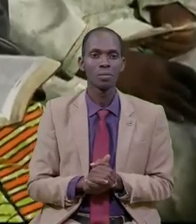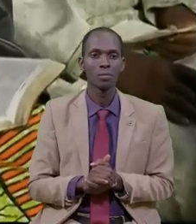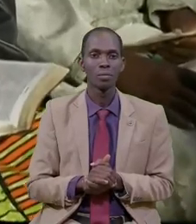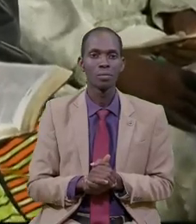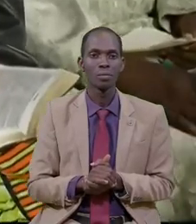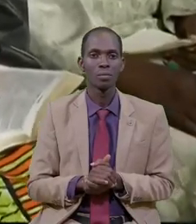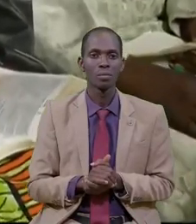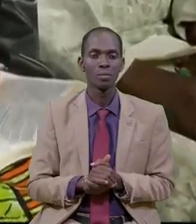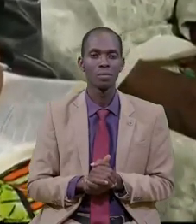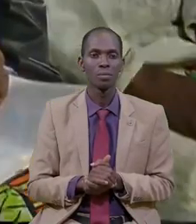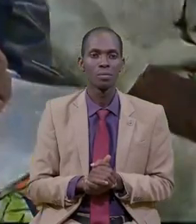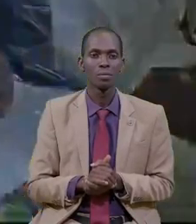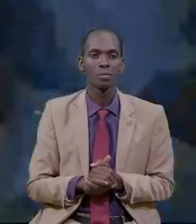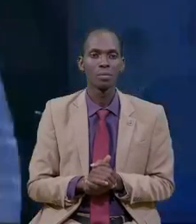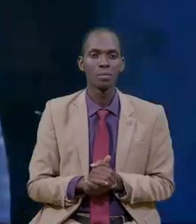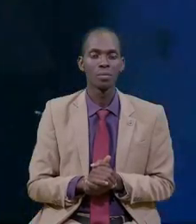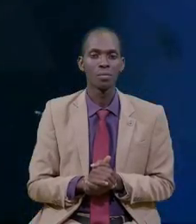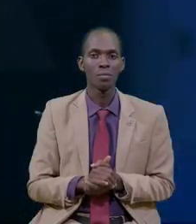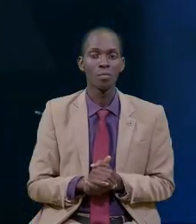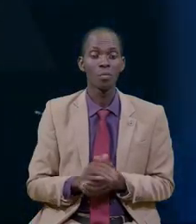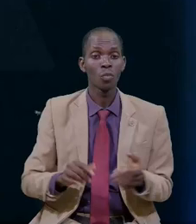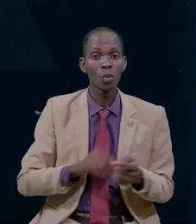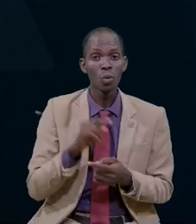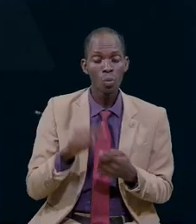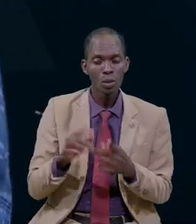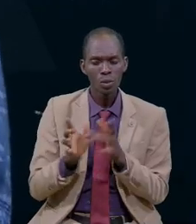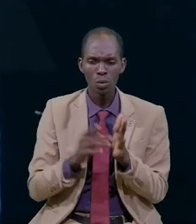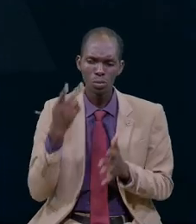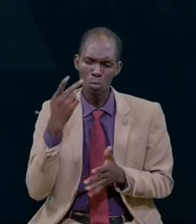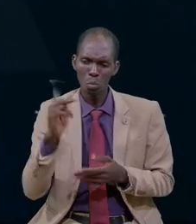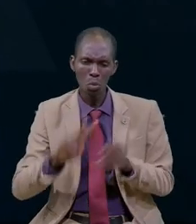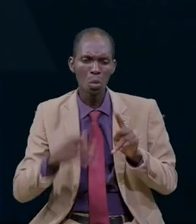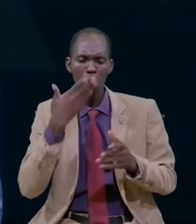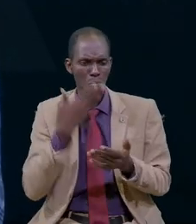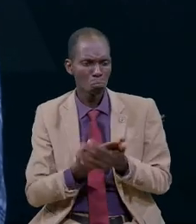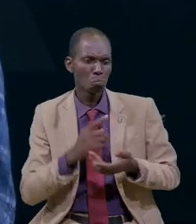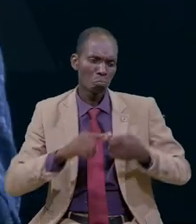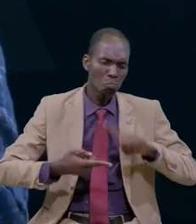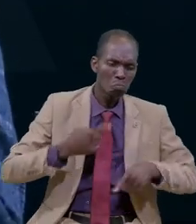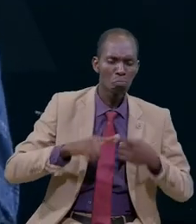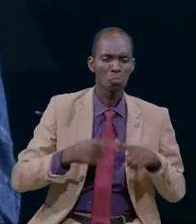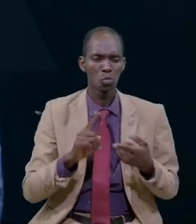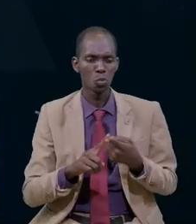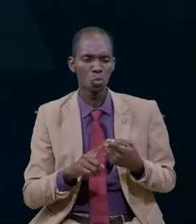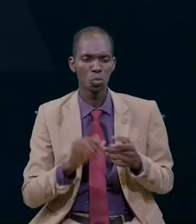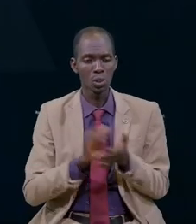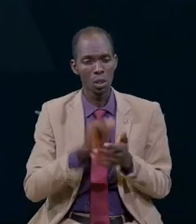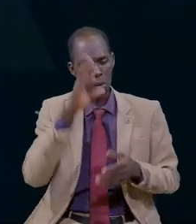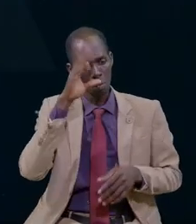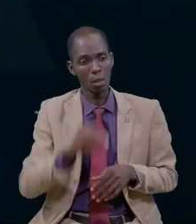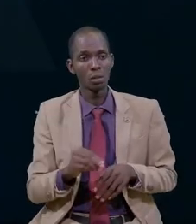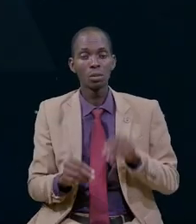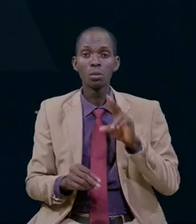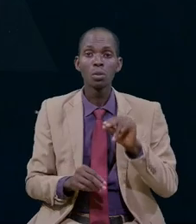dit, lorsque Jésus a vu leur foi, their friendliness? No. Est-ce que c'est leur amitié? Non. When he saw their